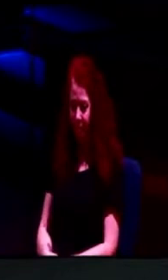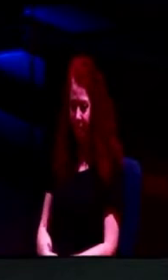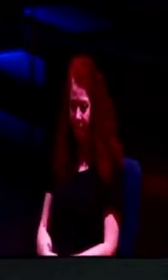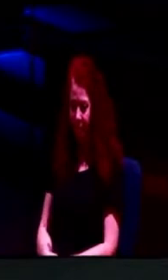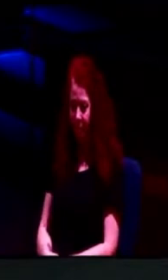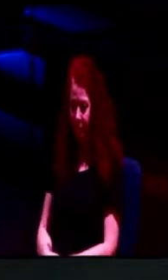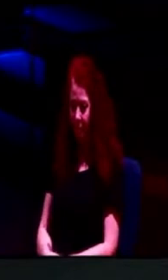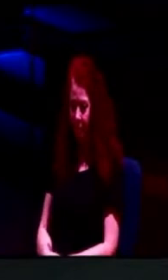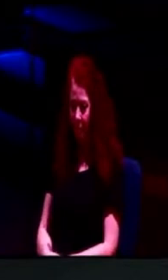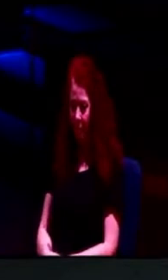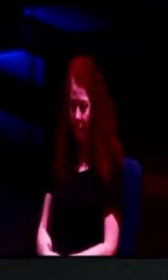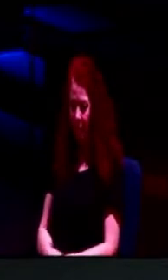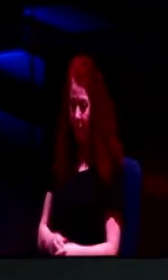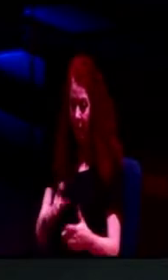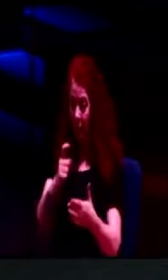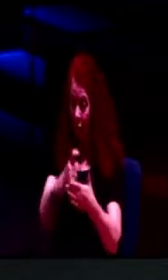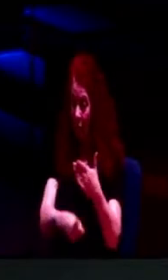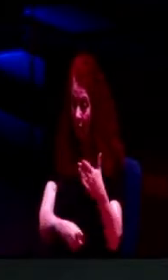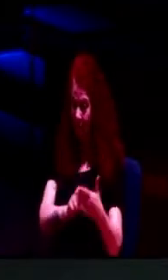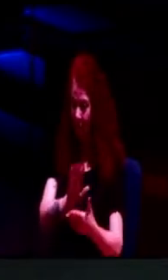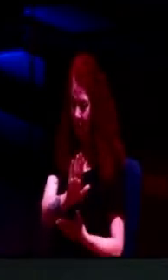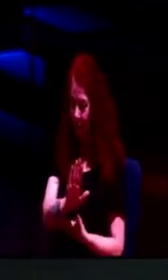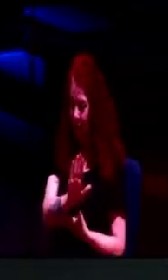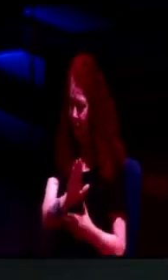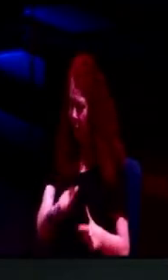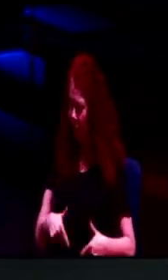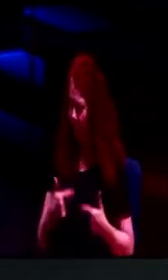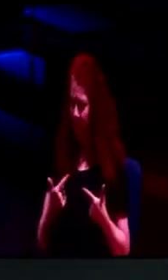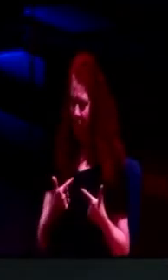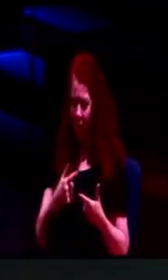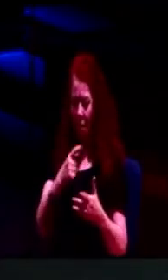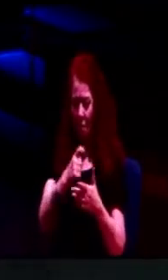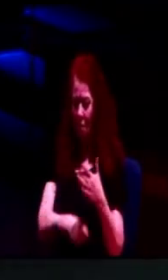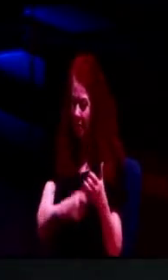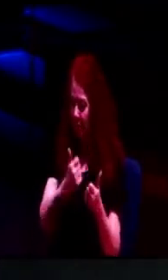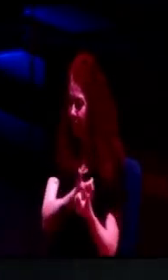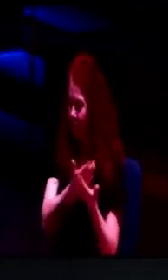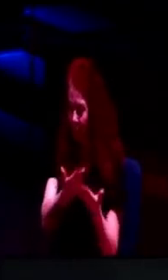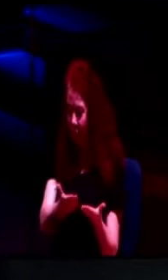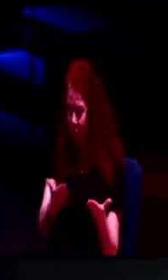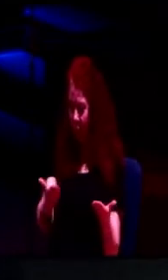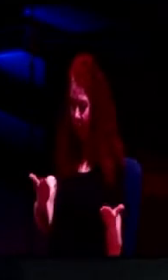It cost them their life. It cost them everything.